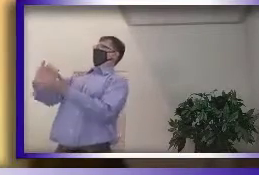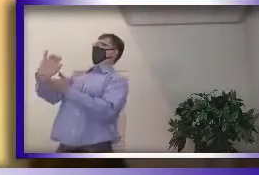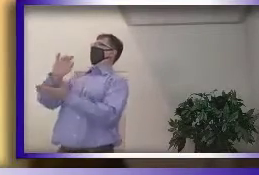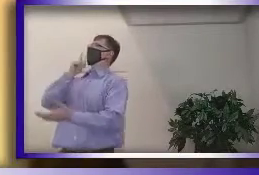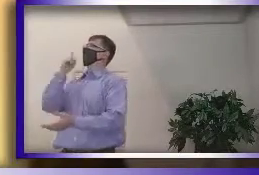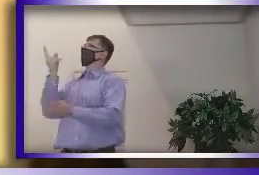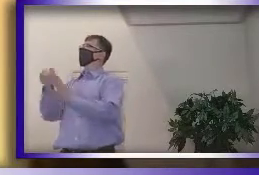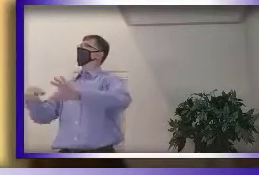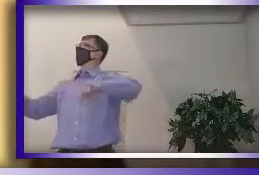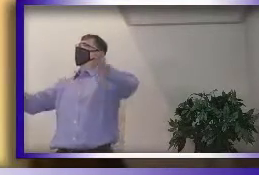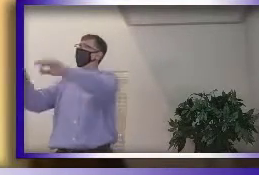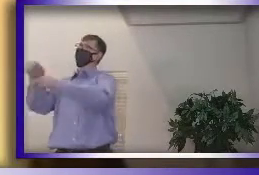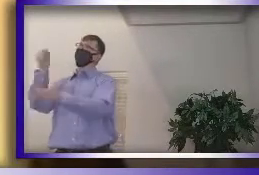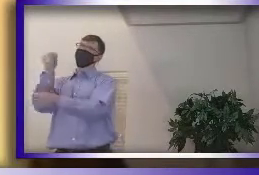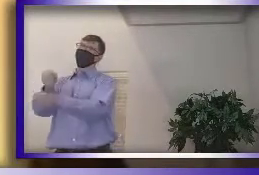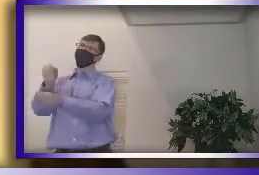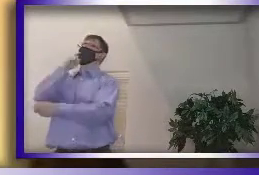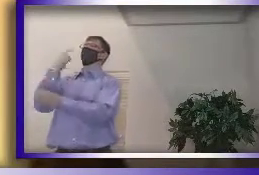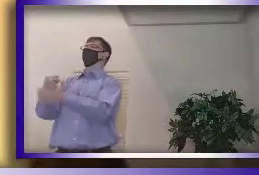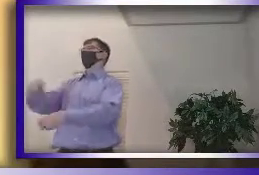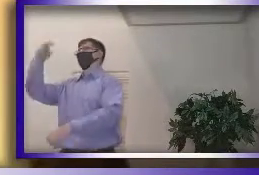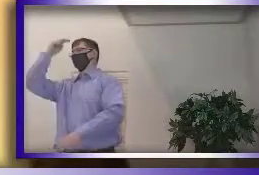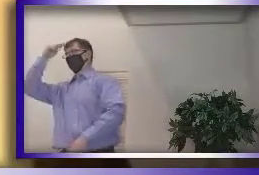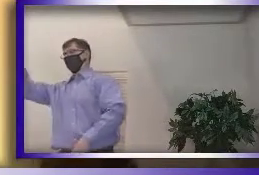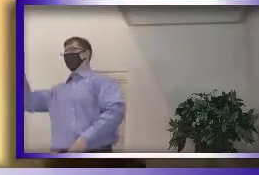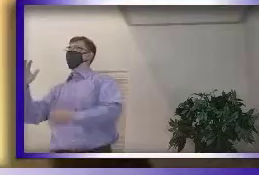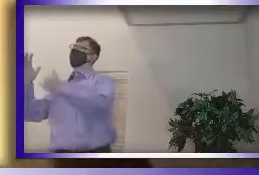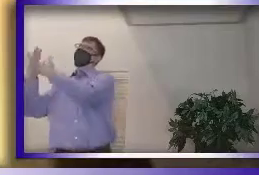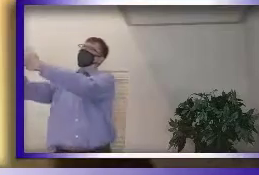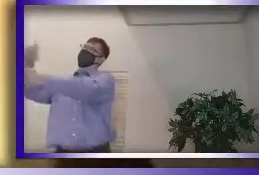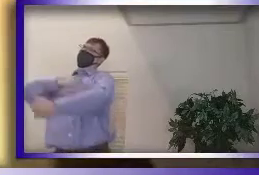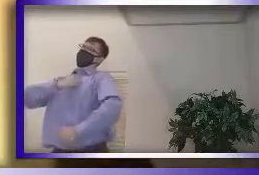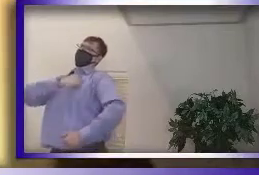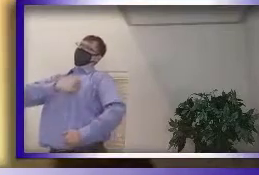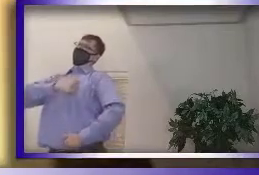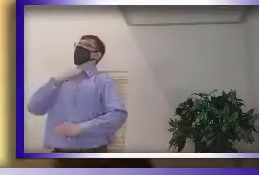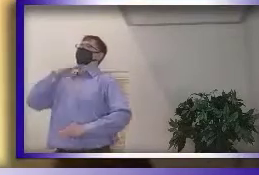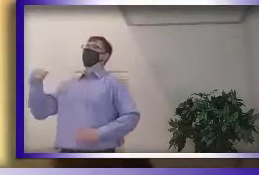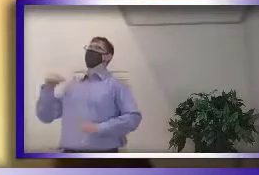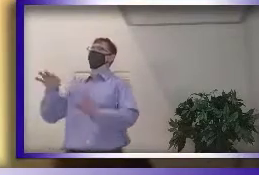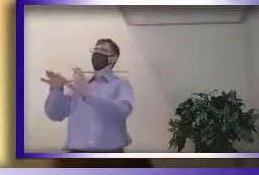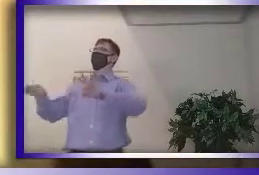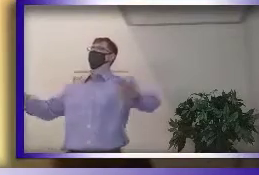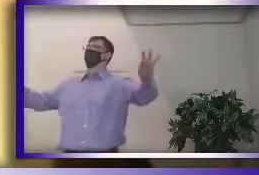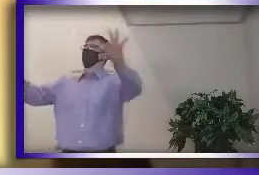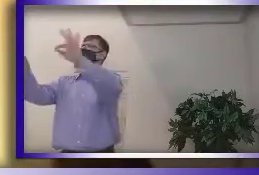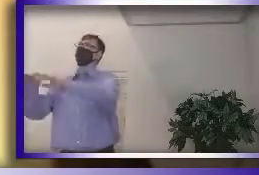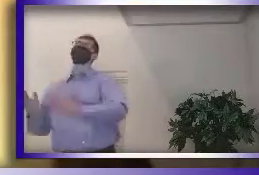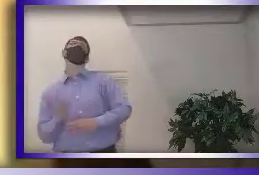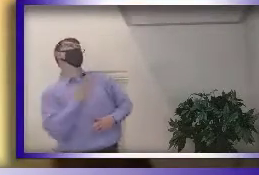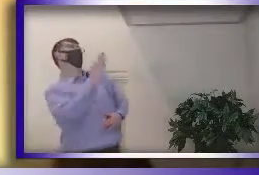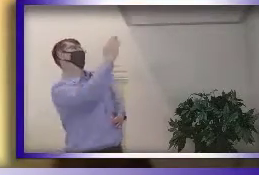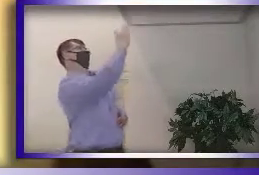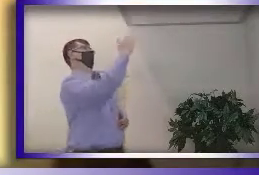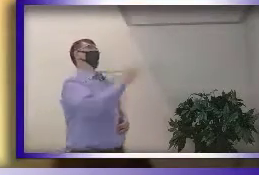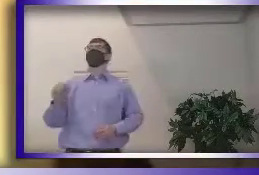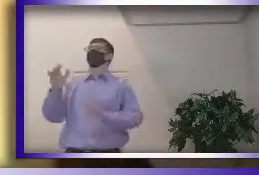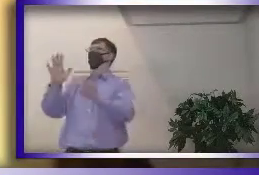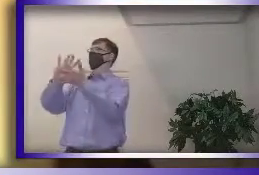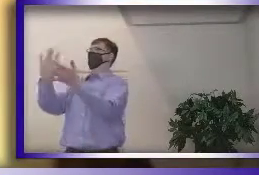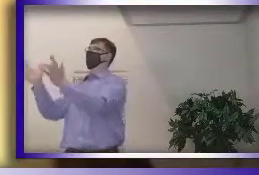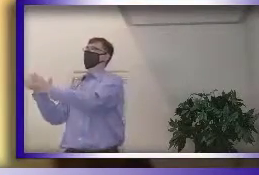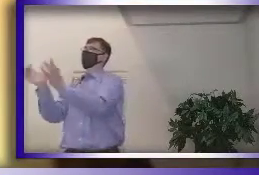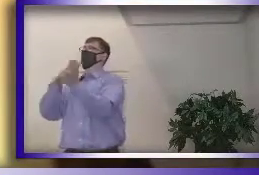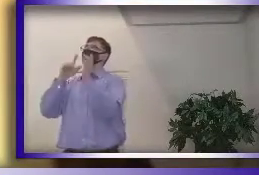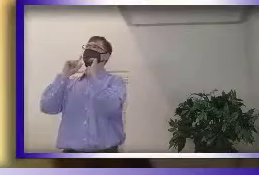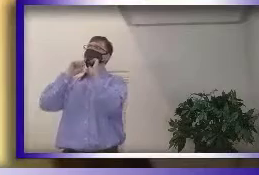God. Jesus said, the Father and I are one. The one that sent me, not me, but the Father within me, doeth the